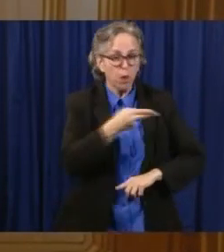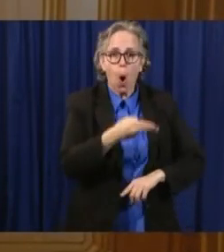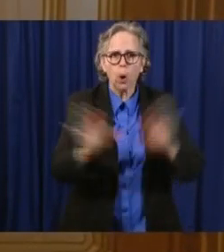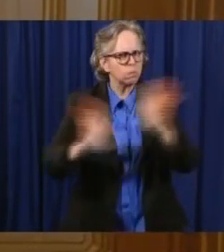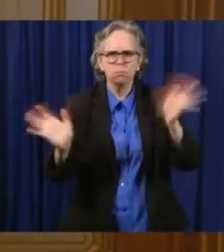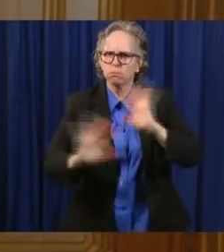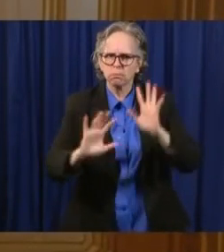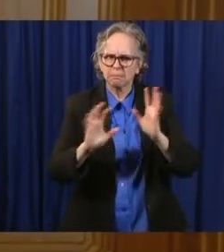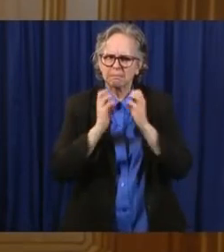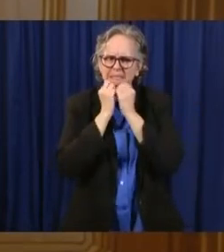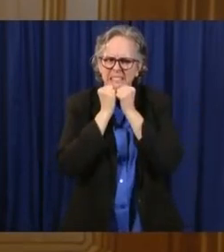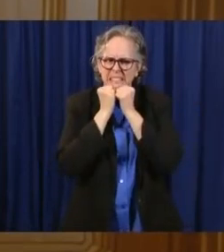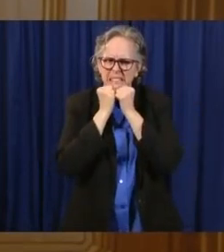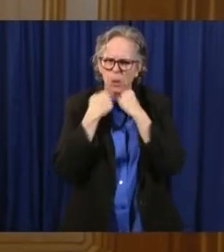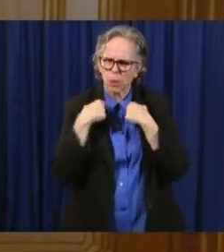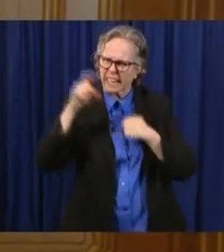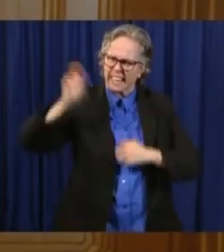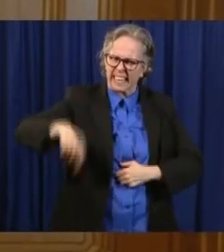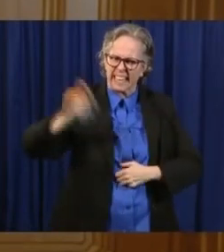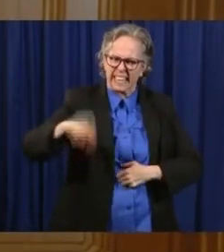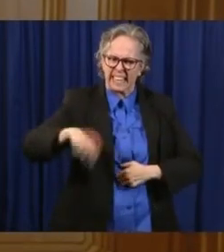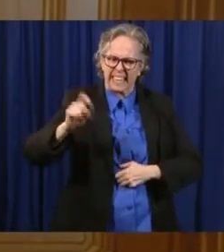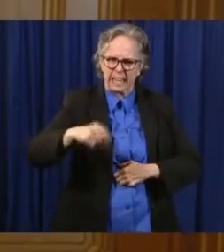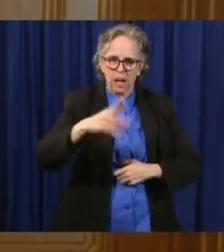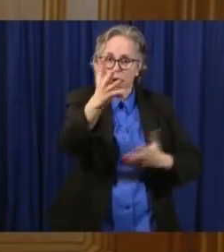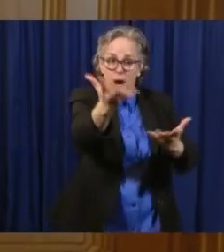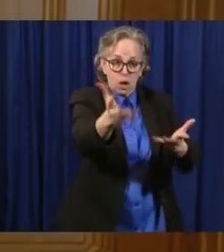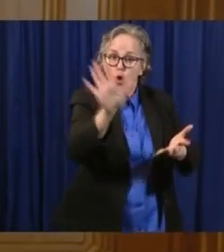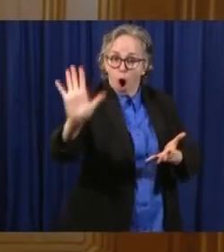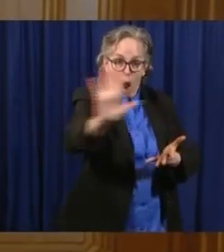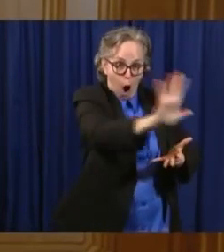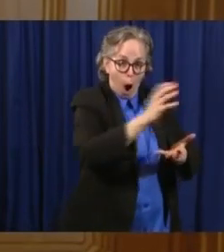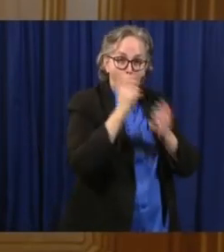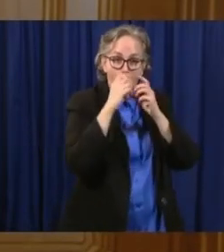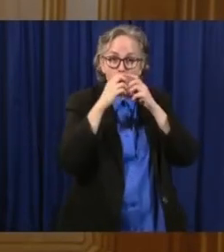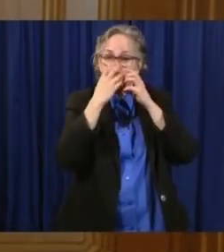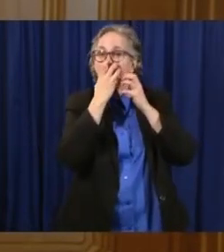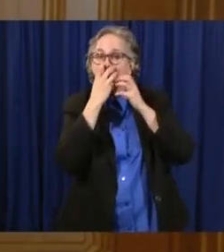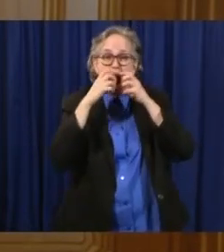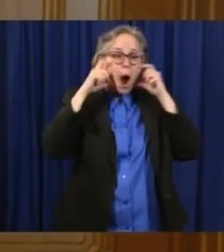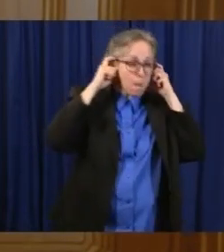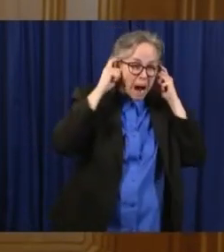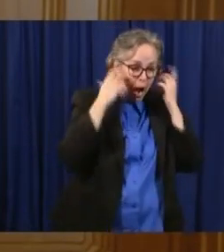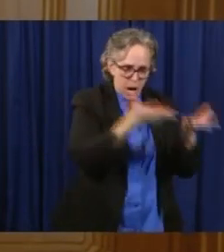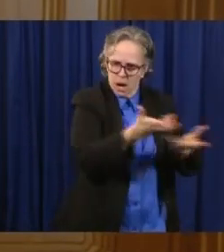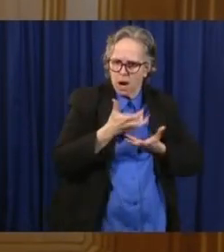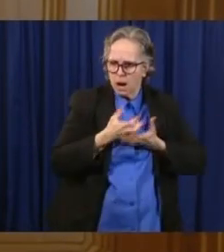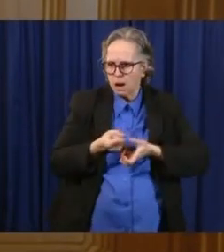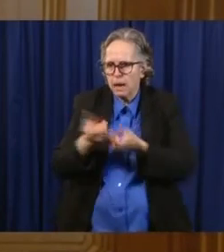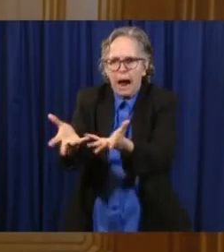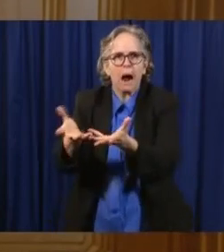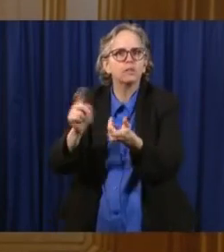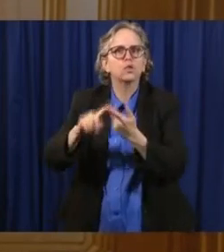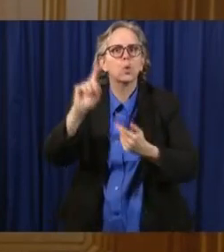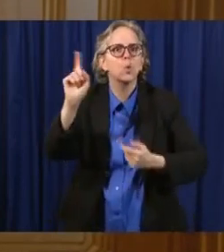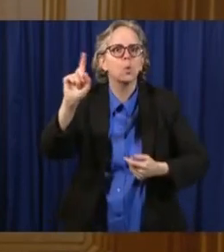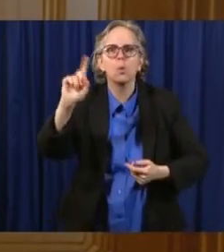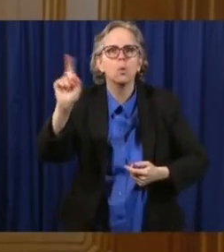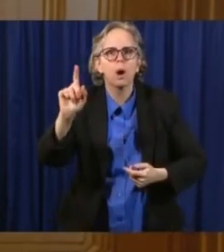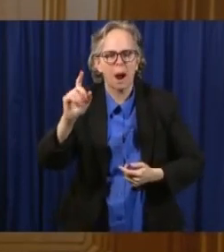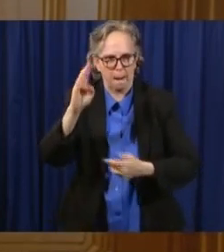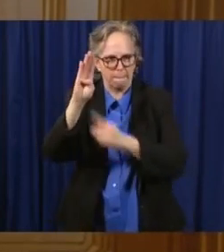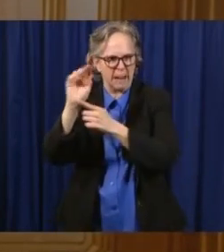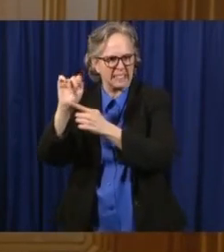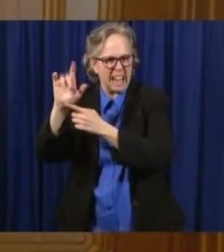in Ohio to use that mask up to 20 times. And the way it works is they